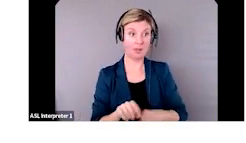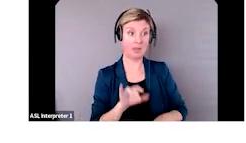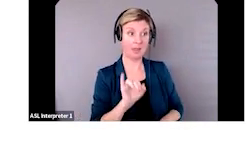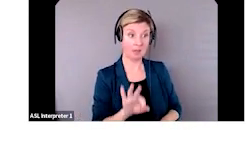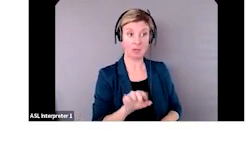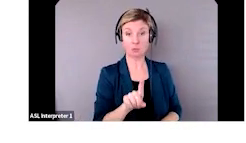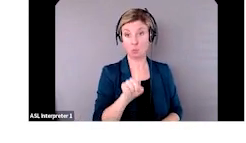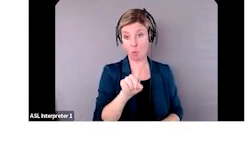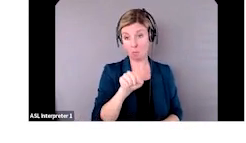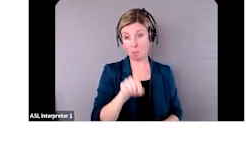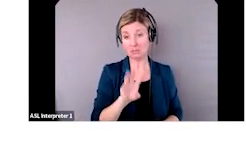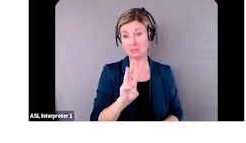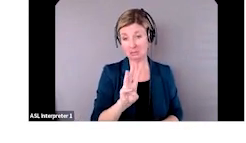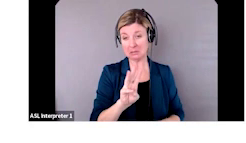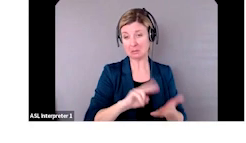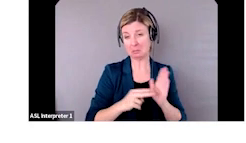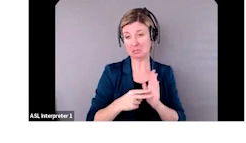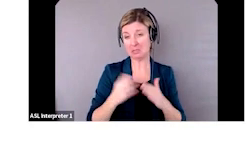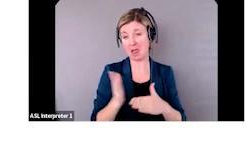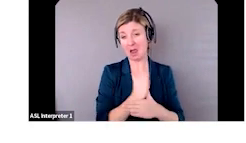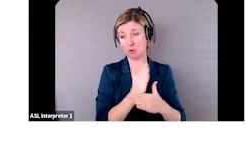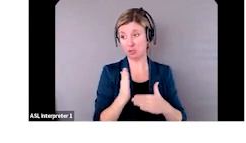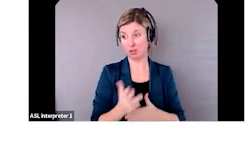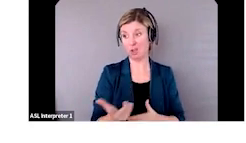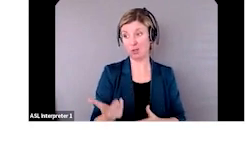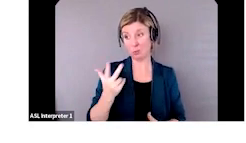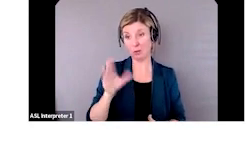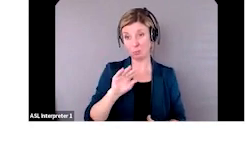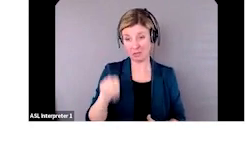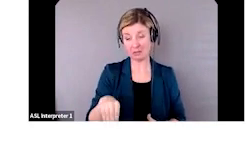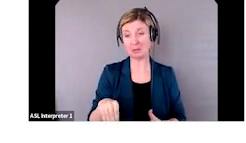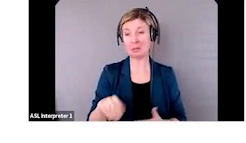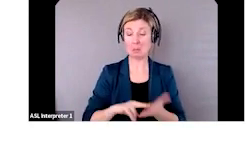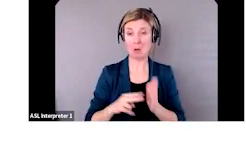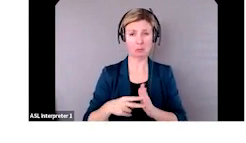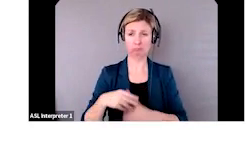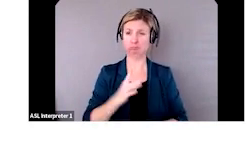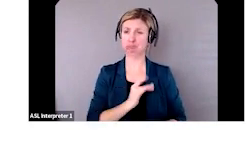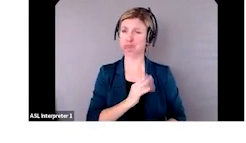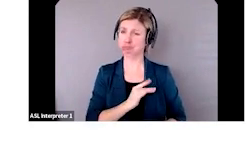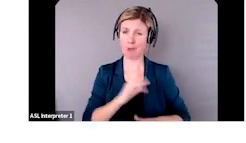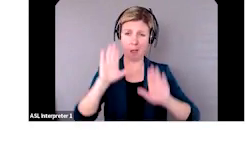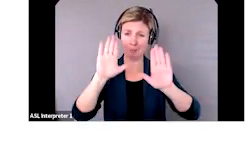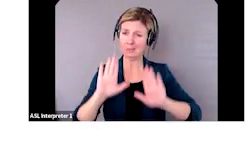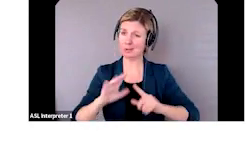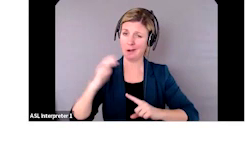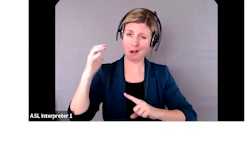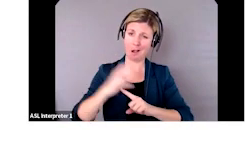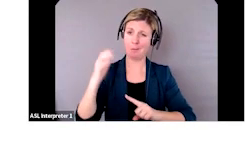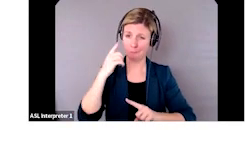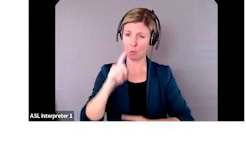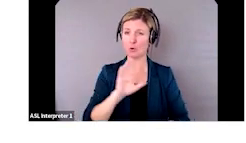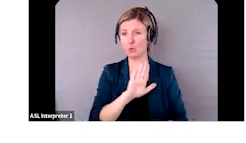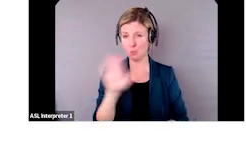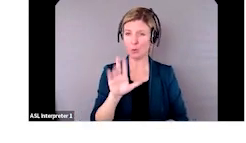you're 3%, you're amazing with your D2C website. So Amazon having really